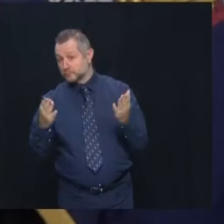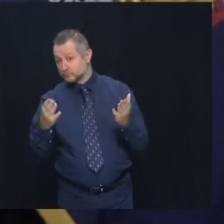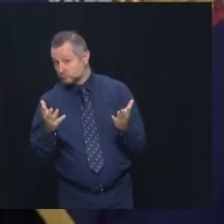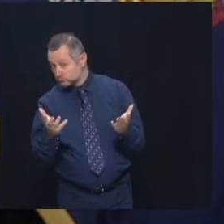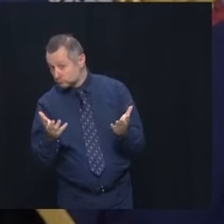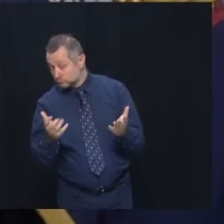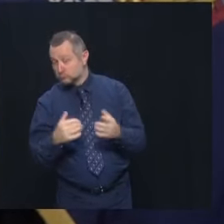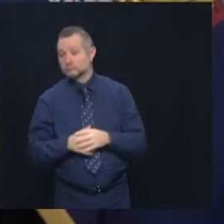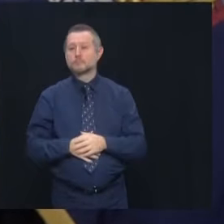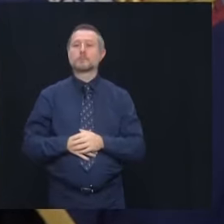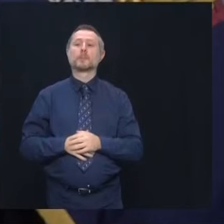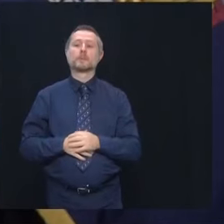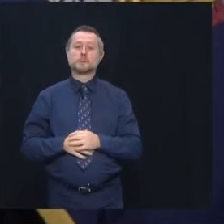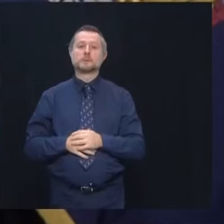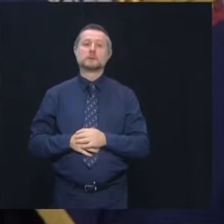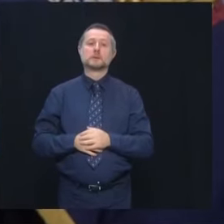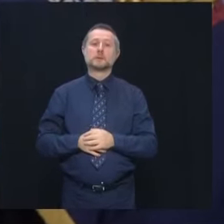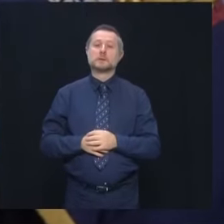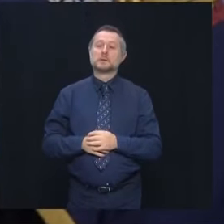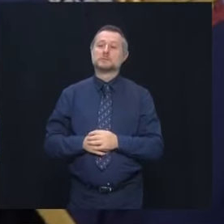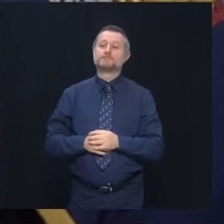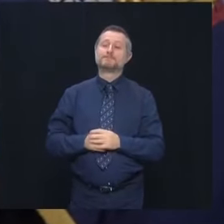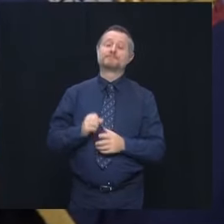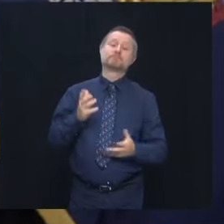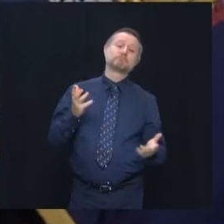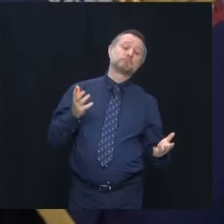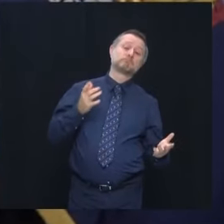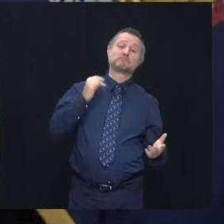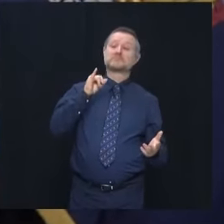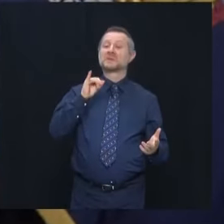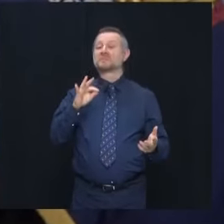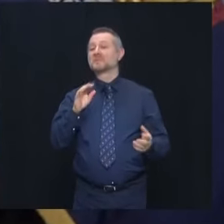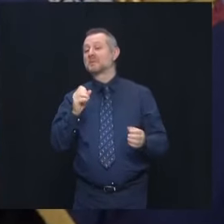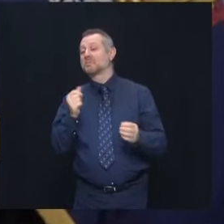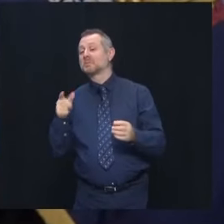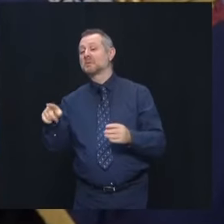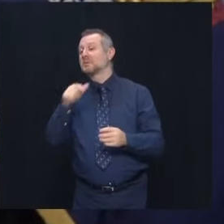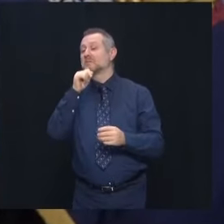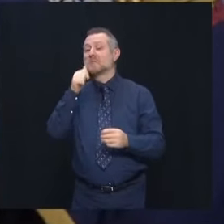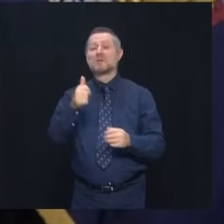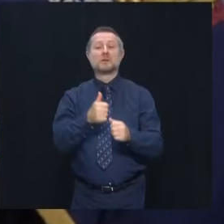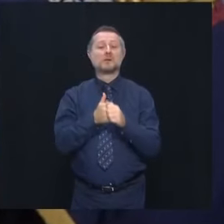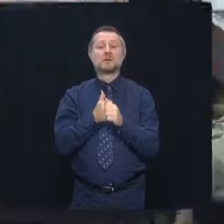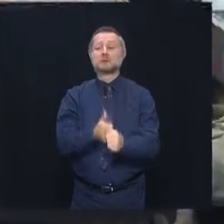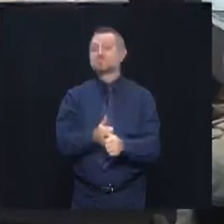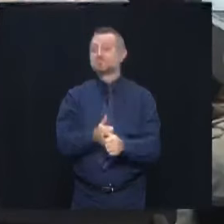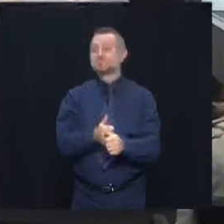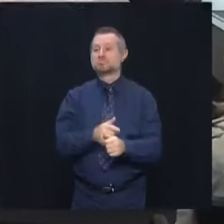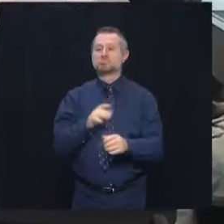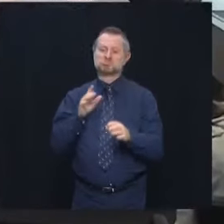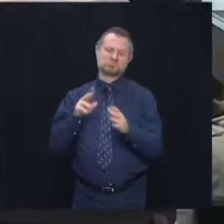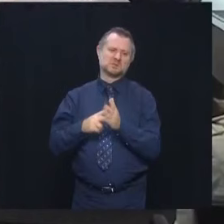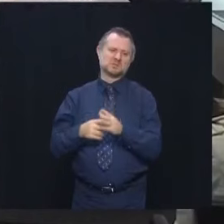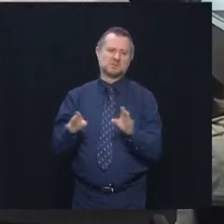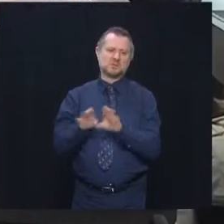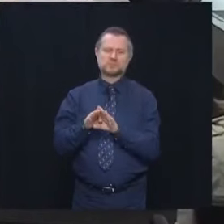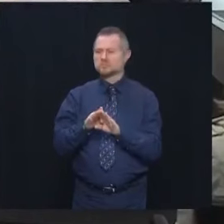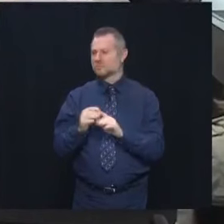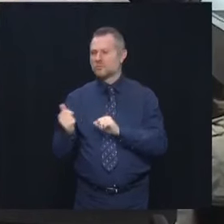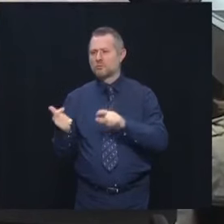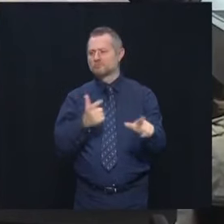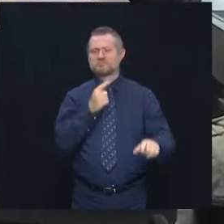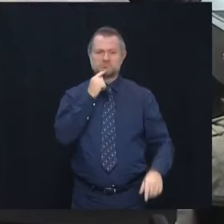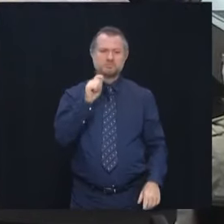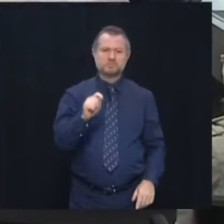If one or two doesn't happen, then we'll close them. I don't have a problem with that.